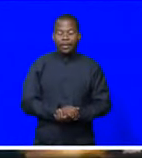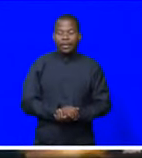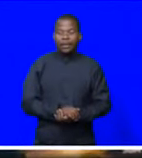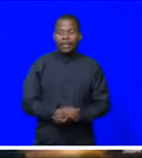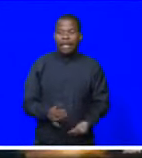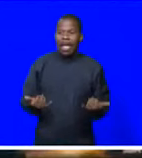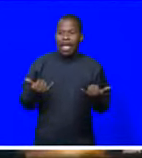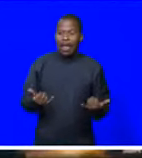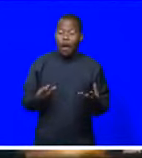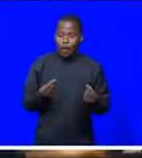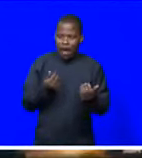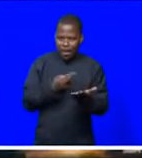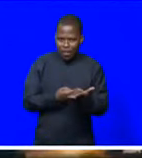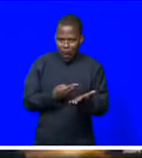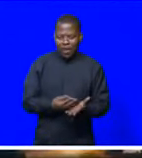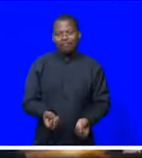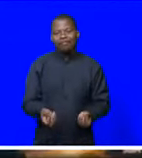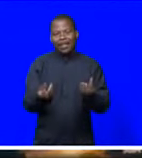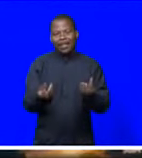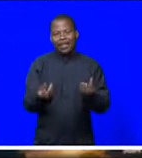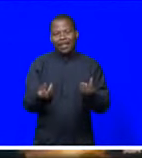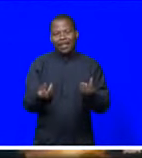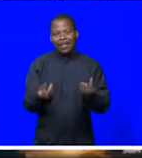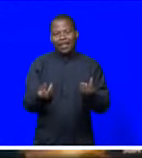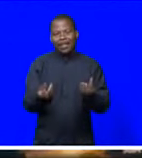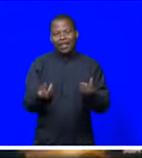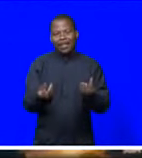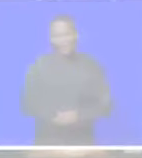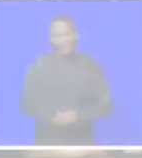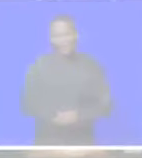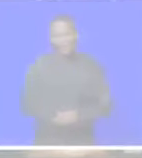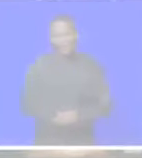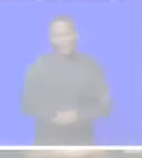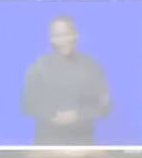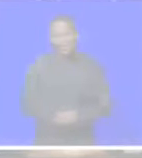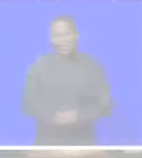Dear viewers, now take a look at our financial updates.